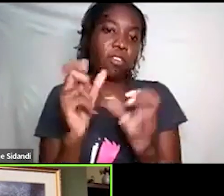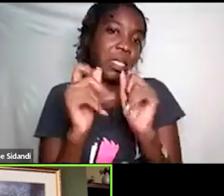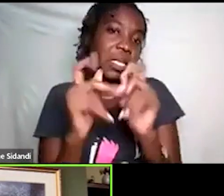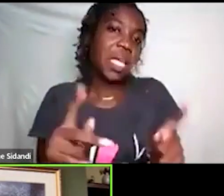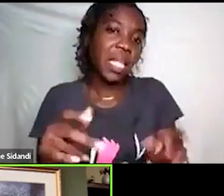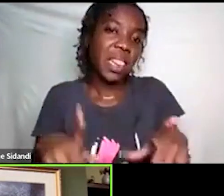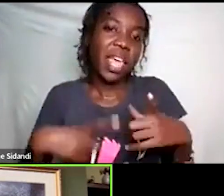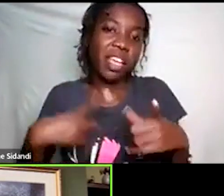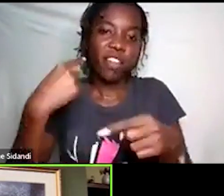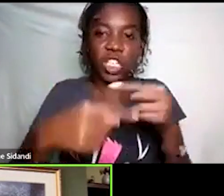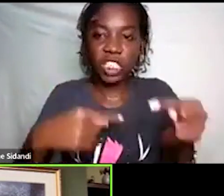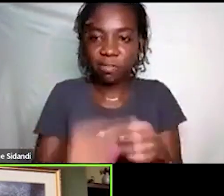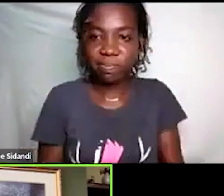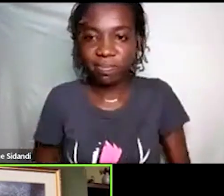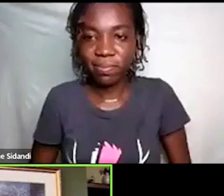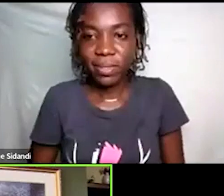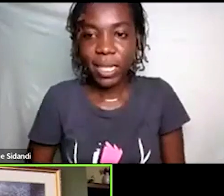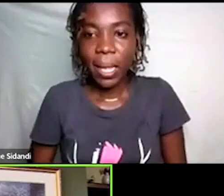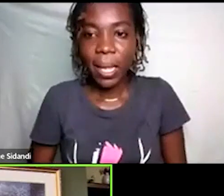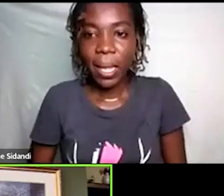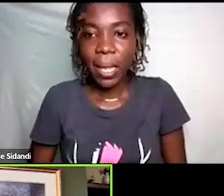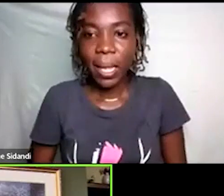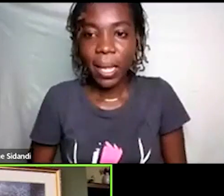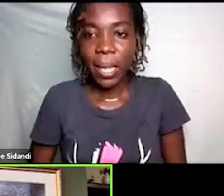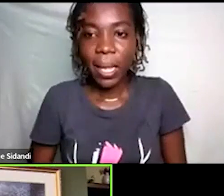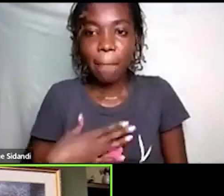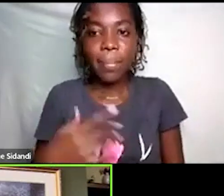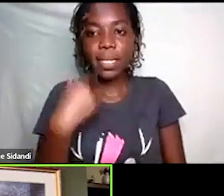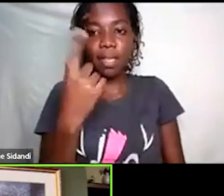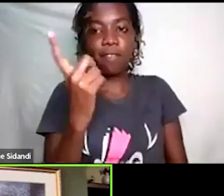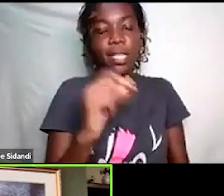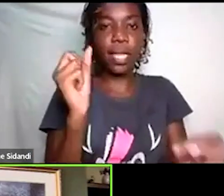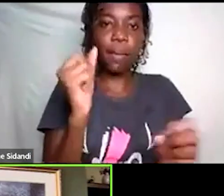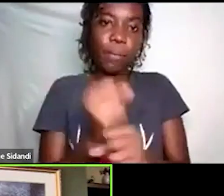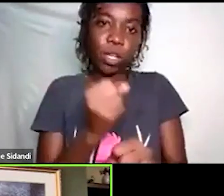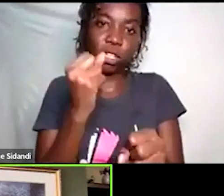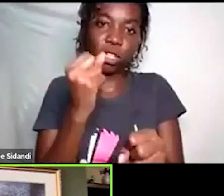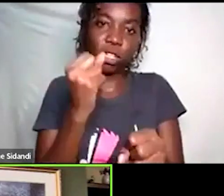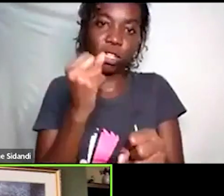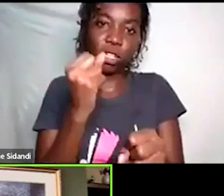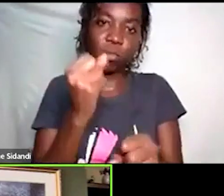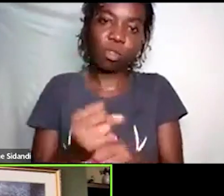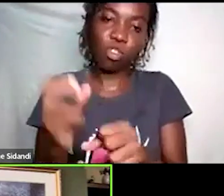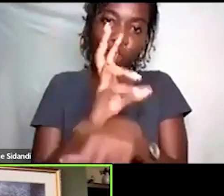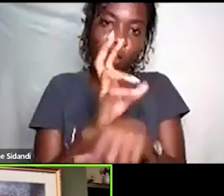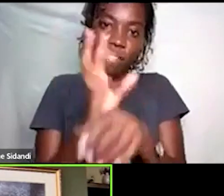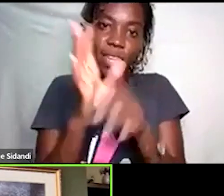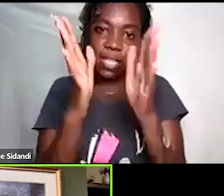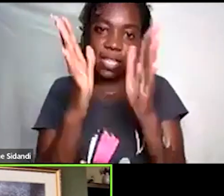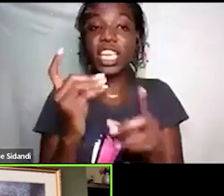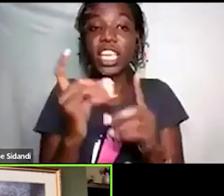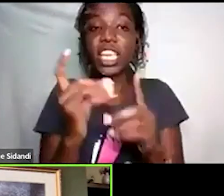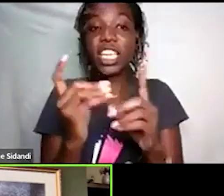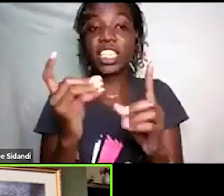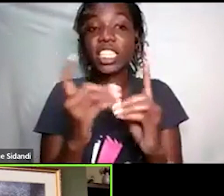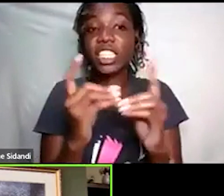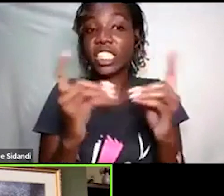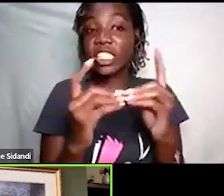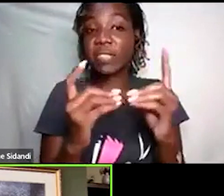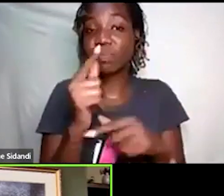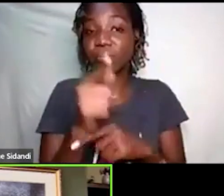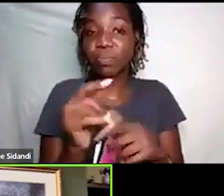can. I said you cannot. Your supervisor cannot date you, and you cannot date your inferiors because of